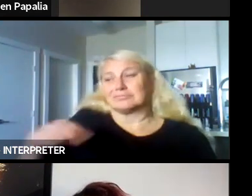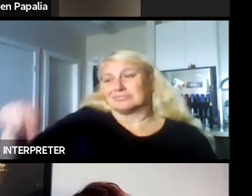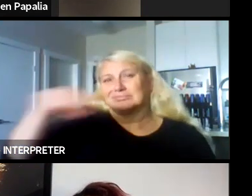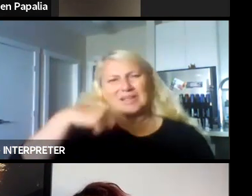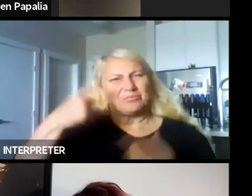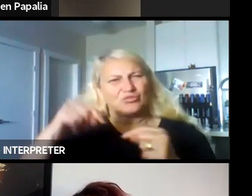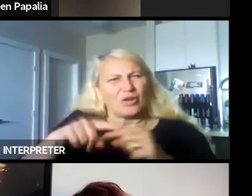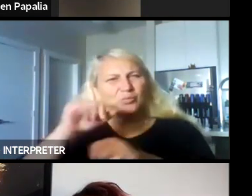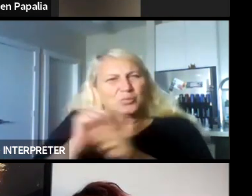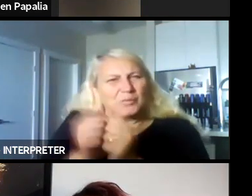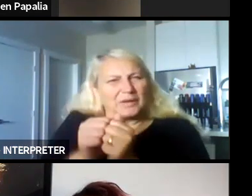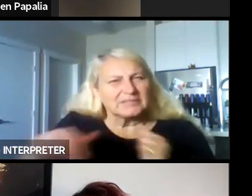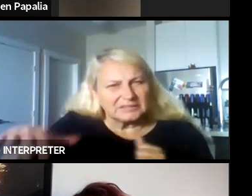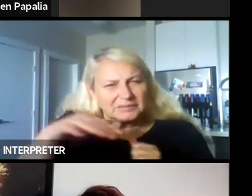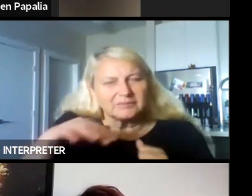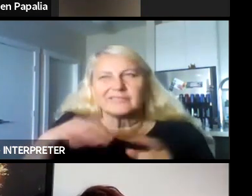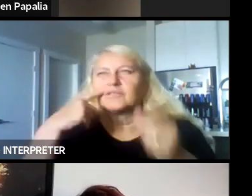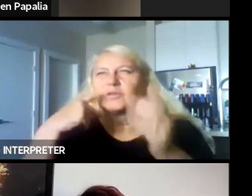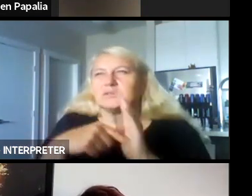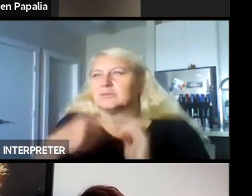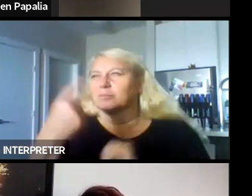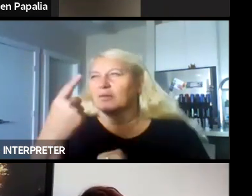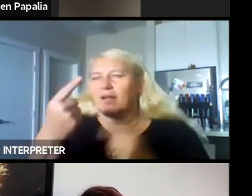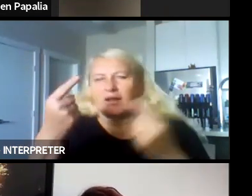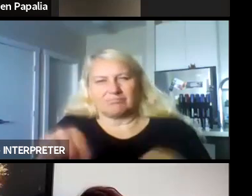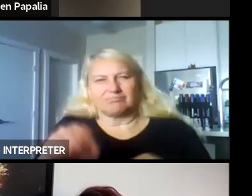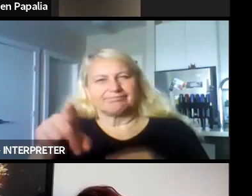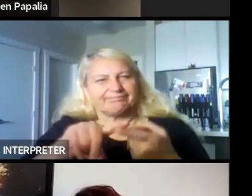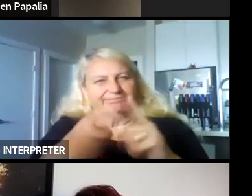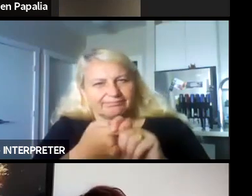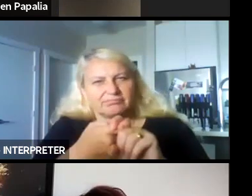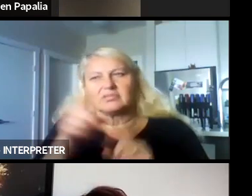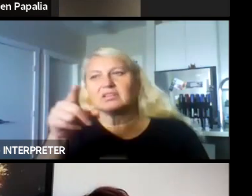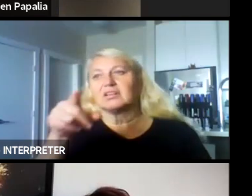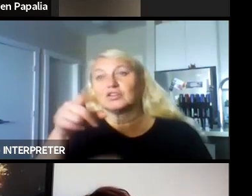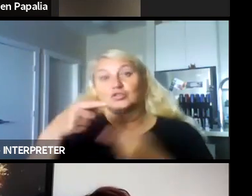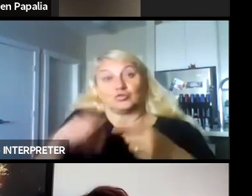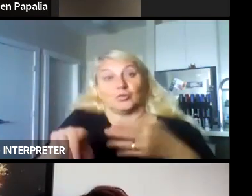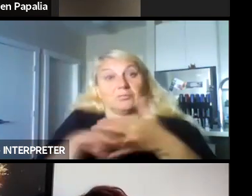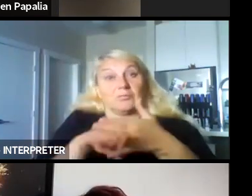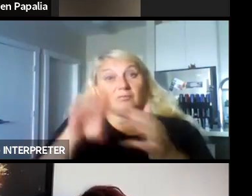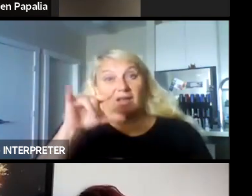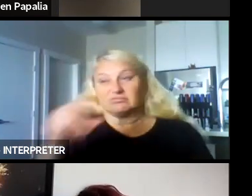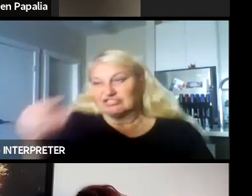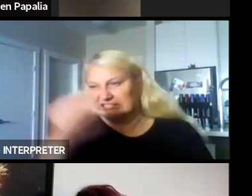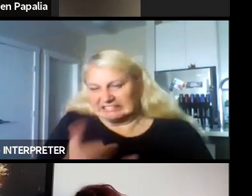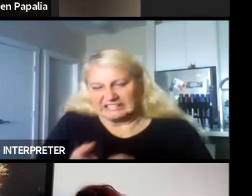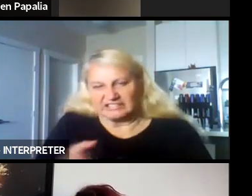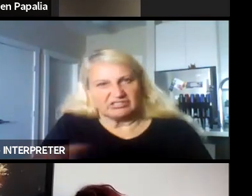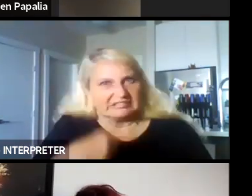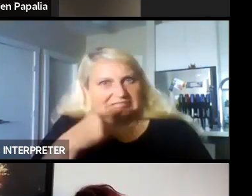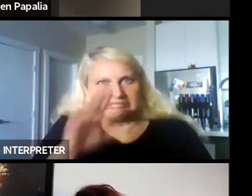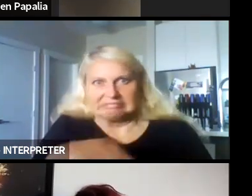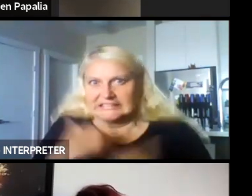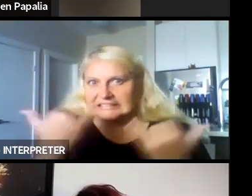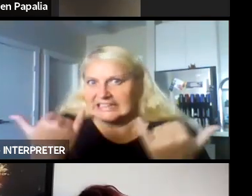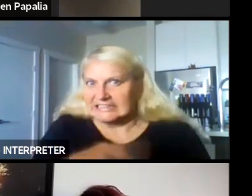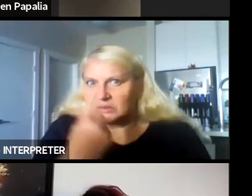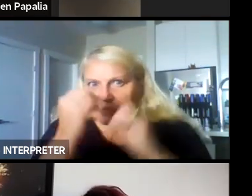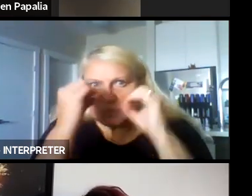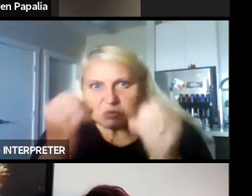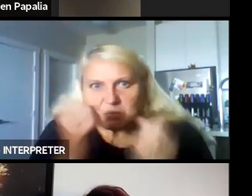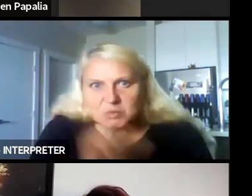like a friend of mine on the bio break sent me a text and said she did no work today and she's feeling really stressed about it and her family is